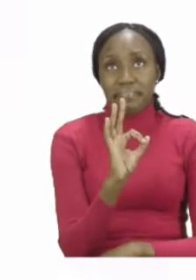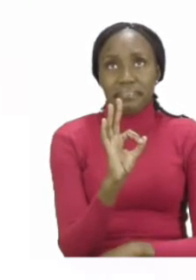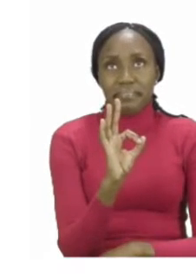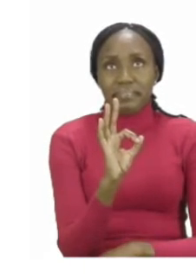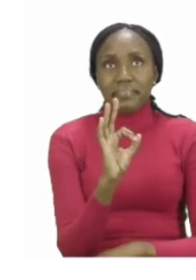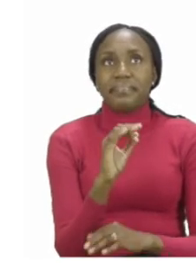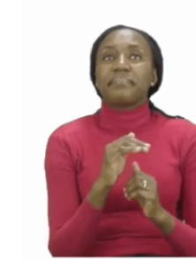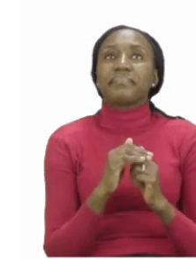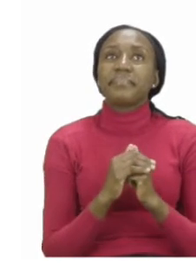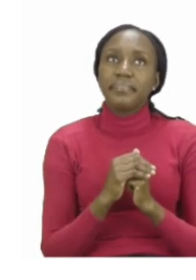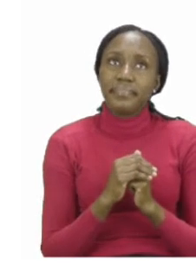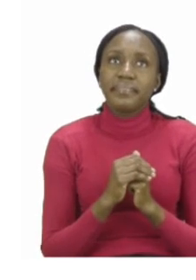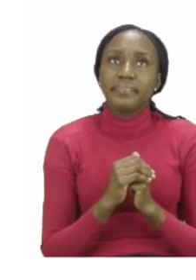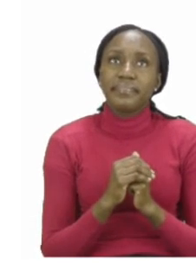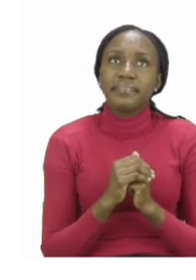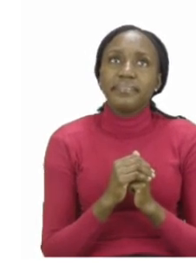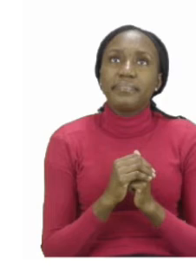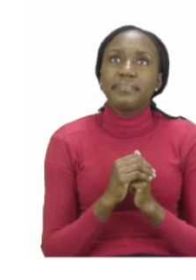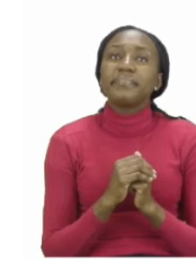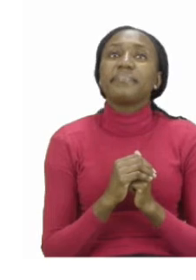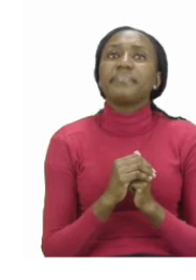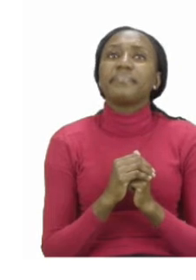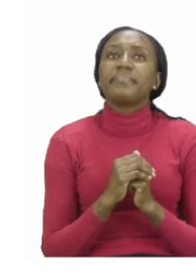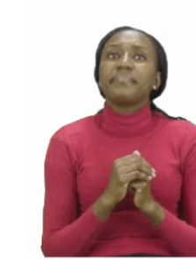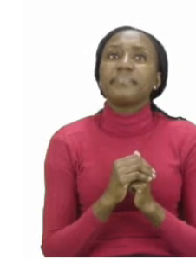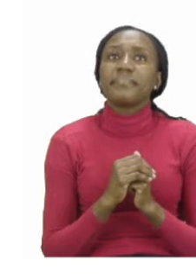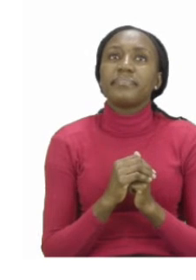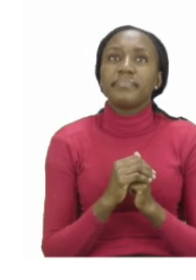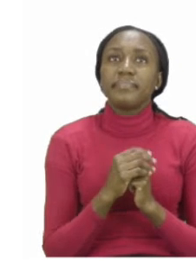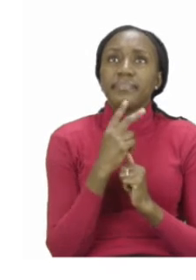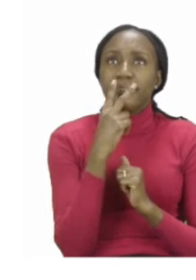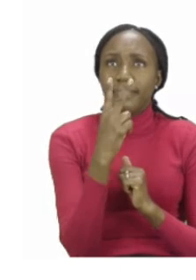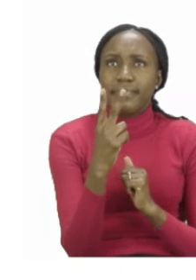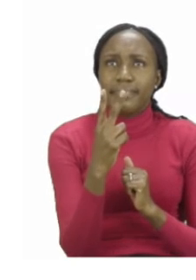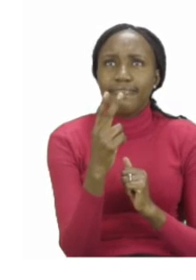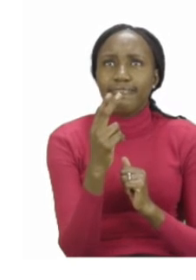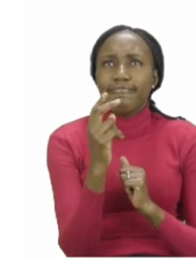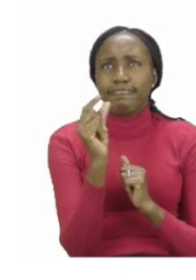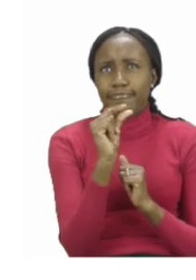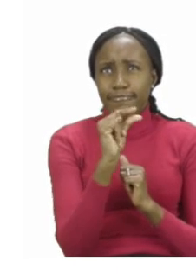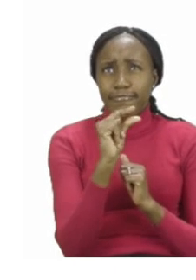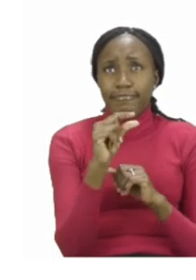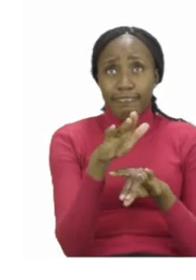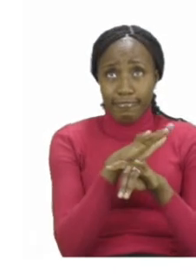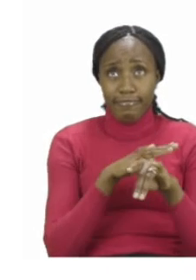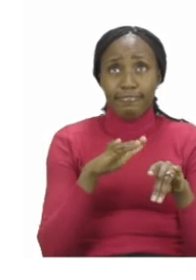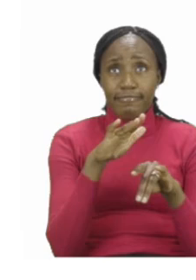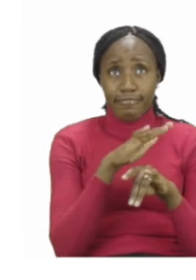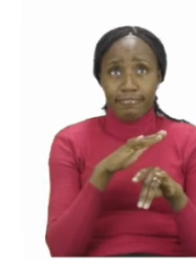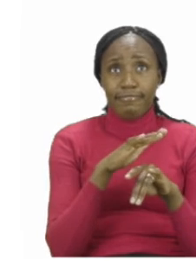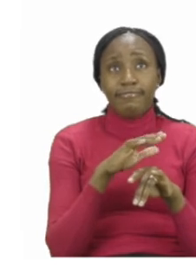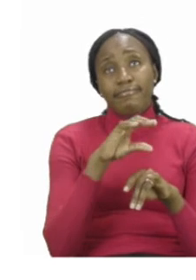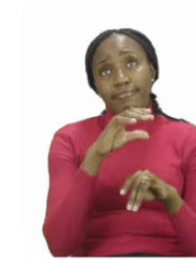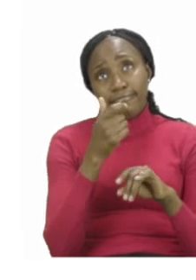9. Now here you see you have a few animals of some